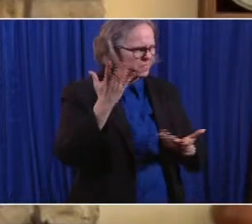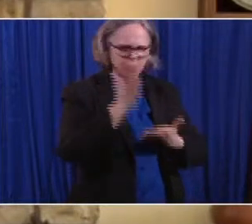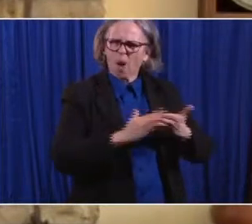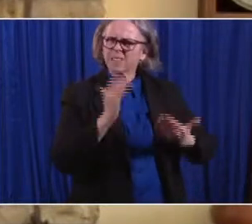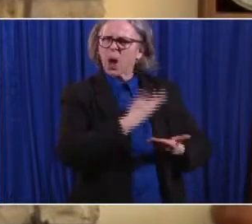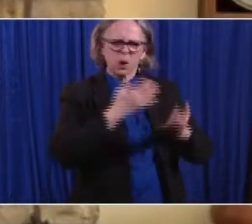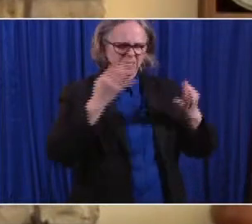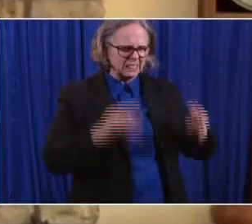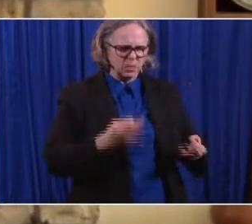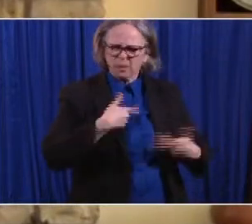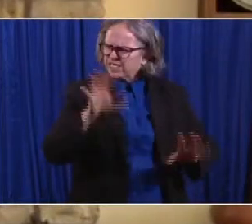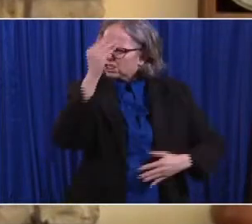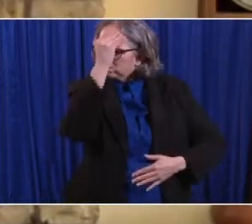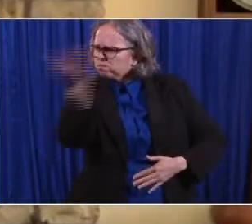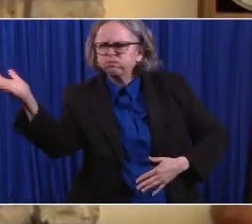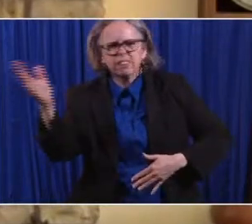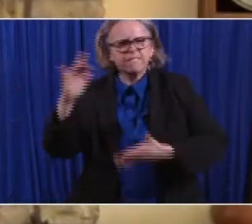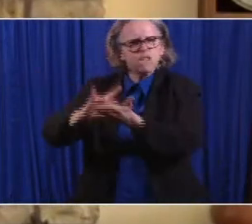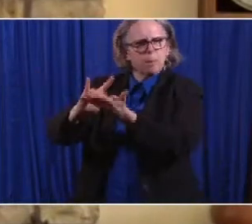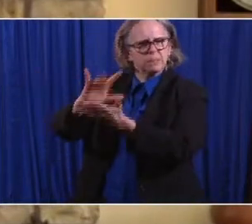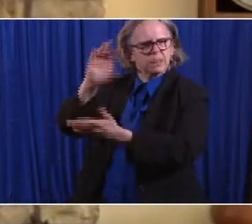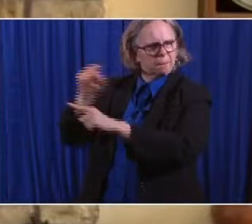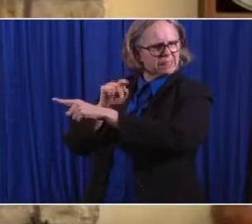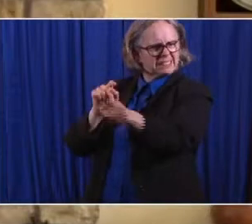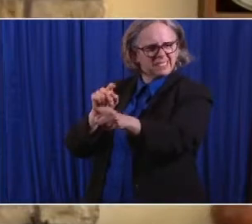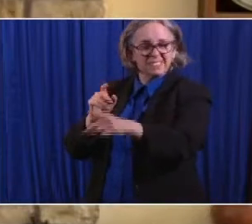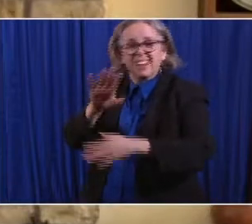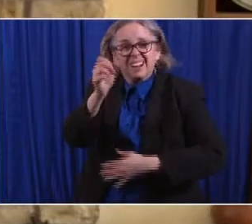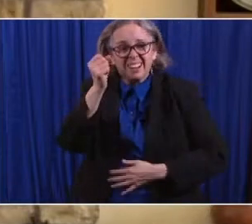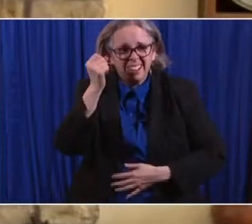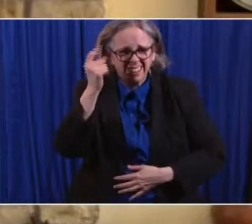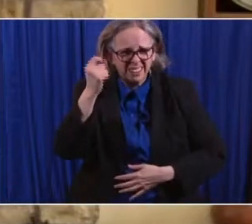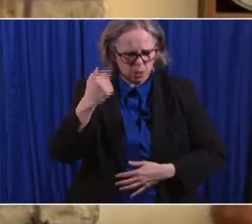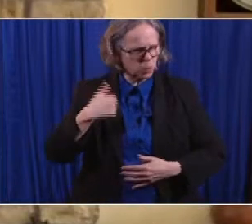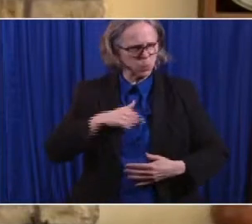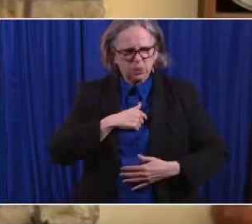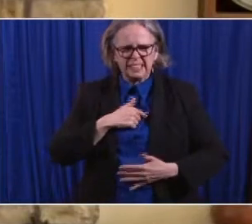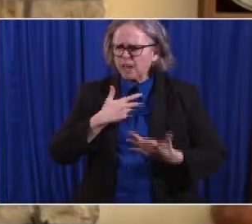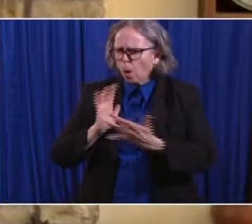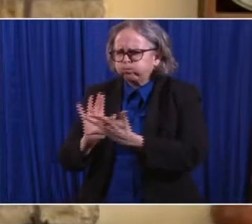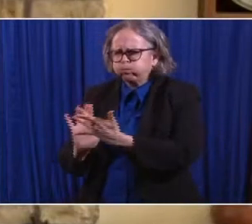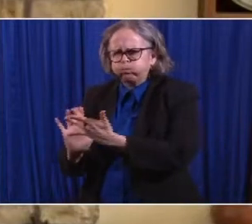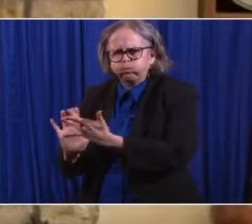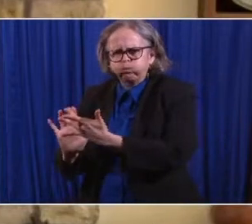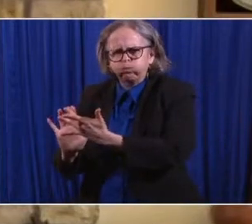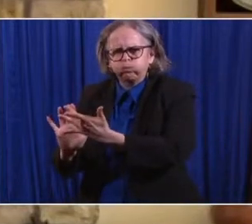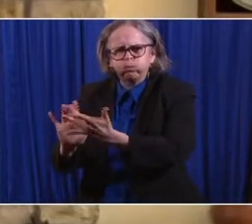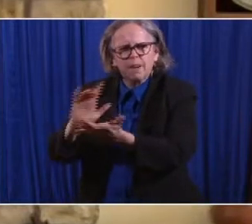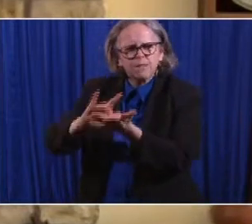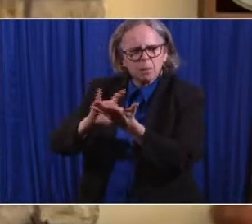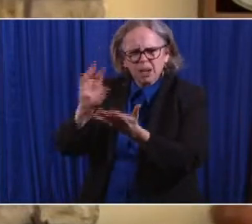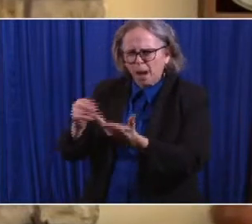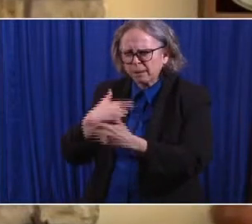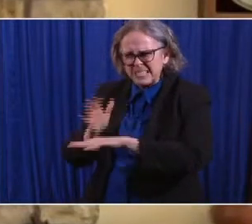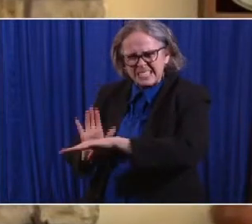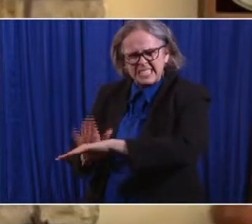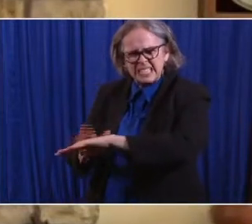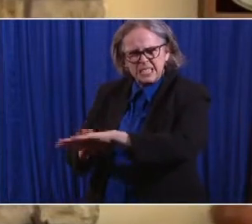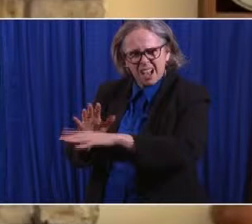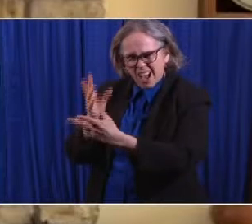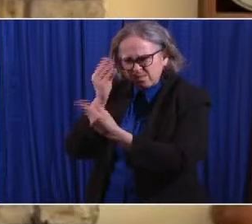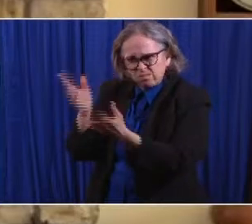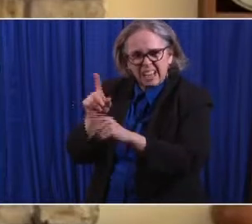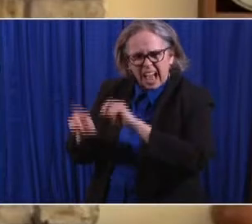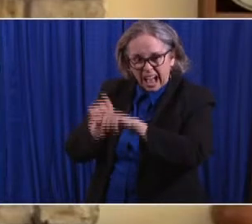take them to update that? And we went around to the different chain pharmacies, and we were satisfied that they could update